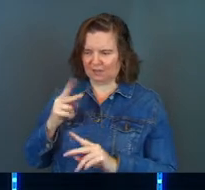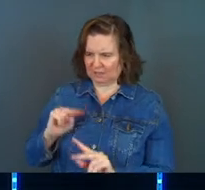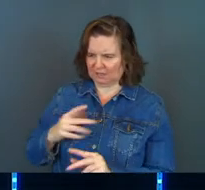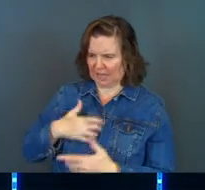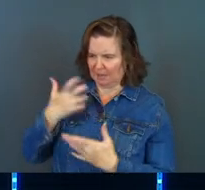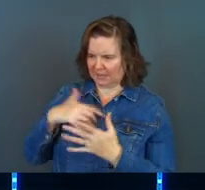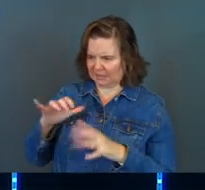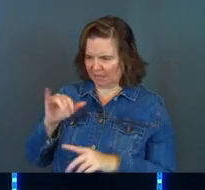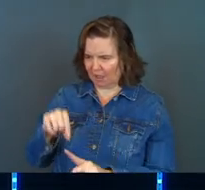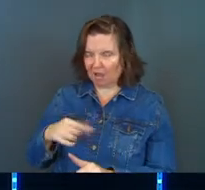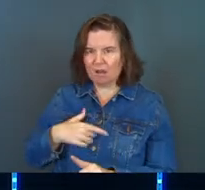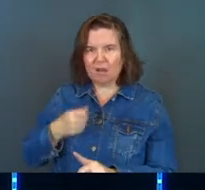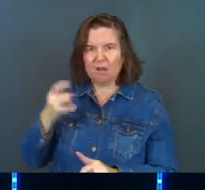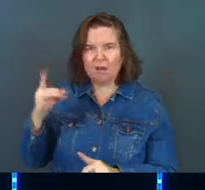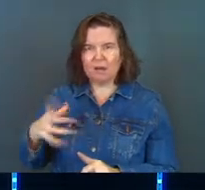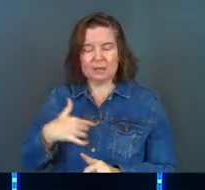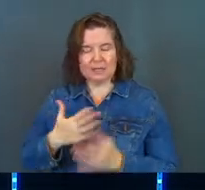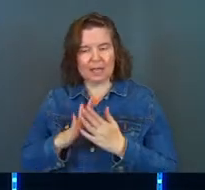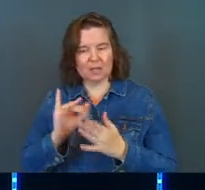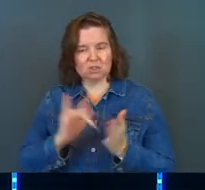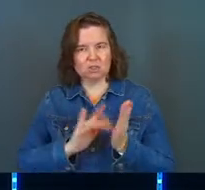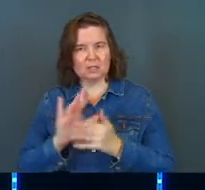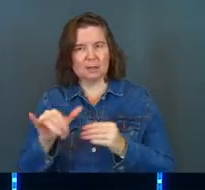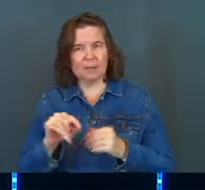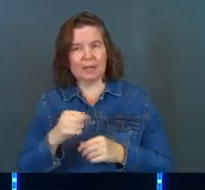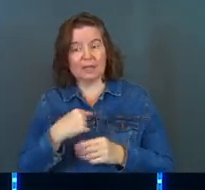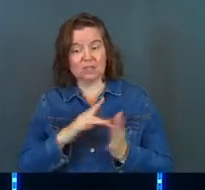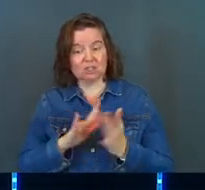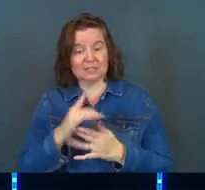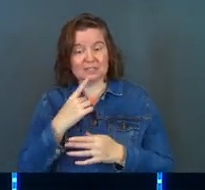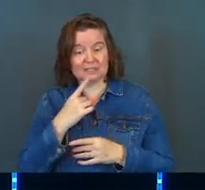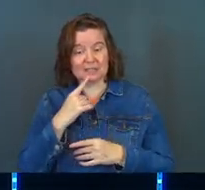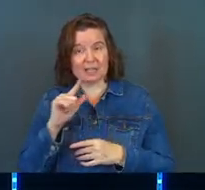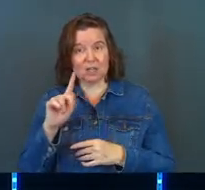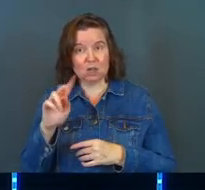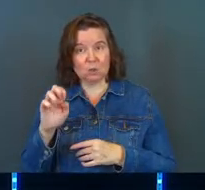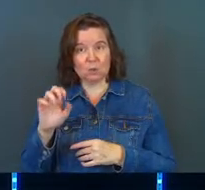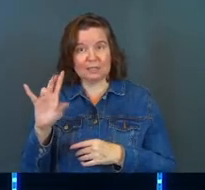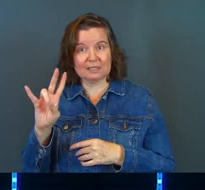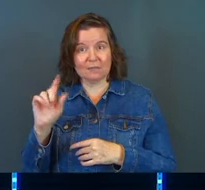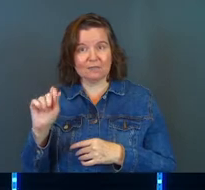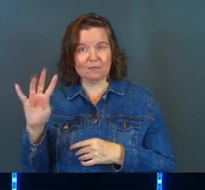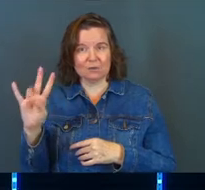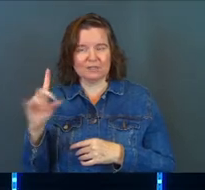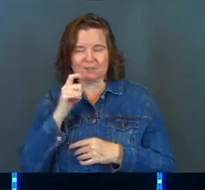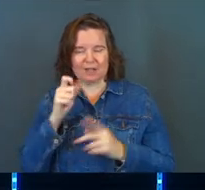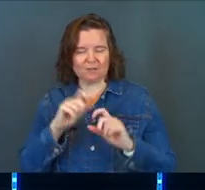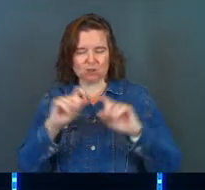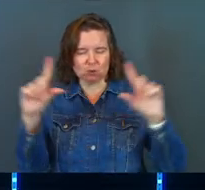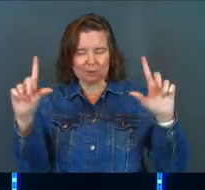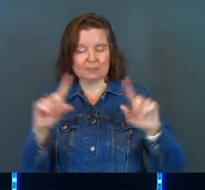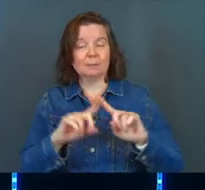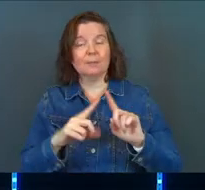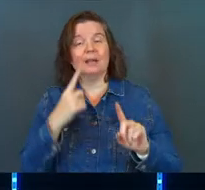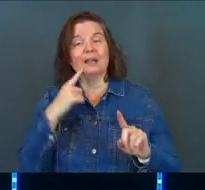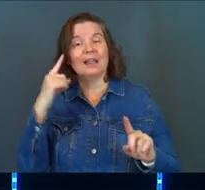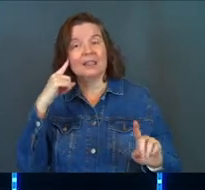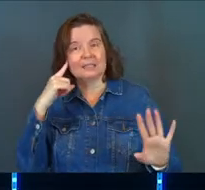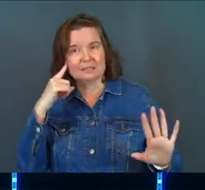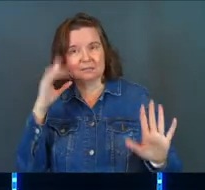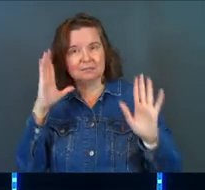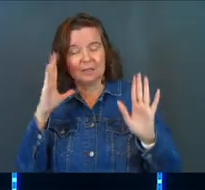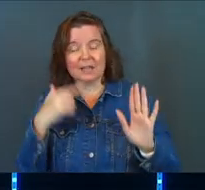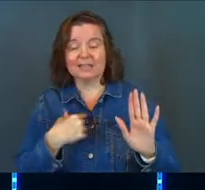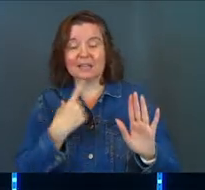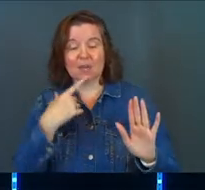that she had done this. And he asks Jesus about it. And Jesus says in Luke 7:47, I don't have it on your screens, but listen to this. He